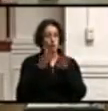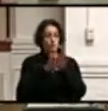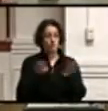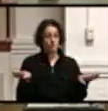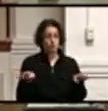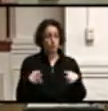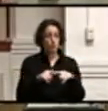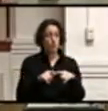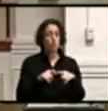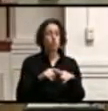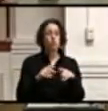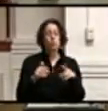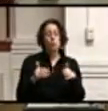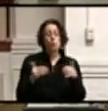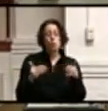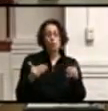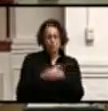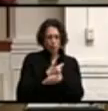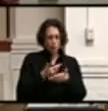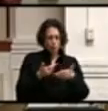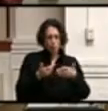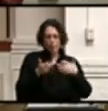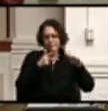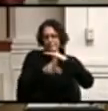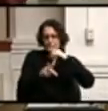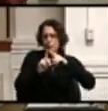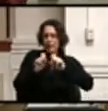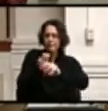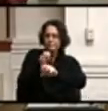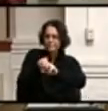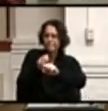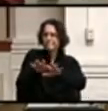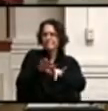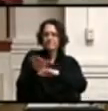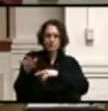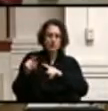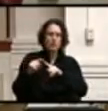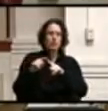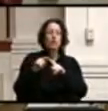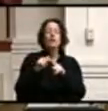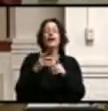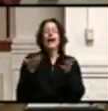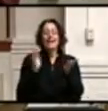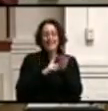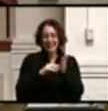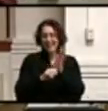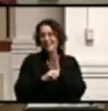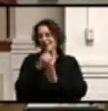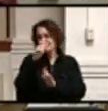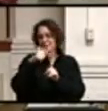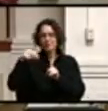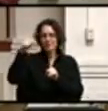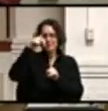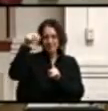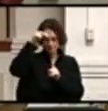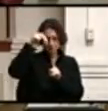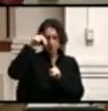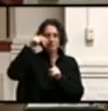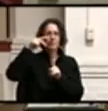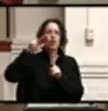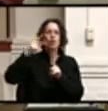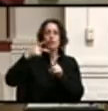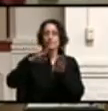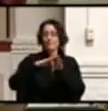new apparatus bay. So when you come off the stairs or the elevator, to the right